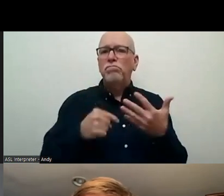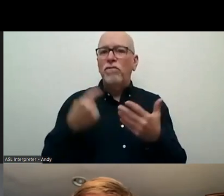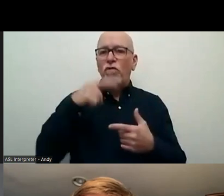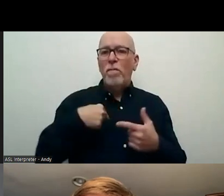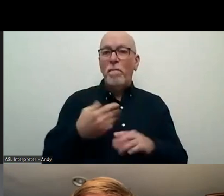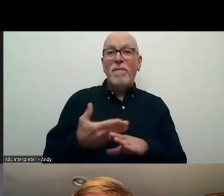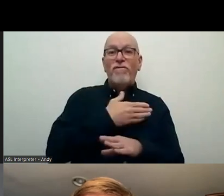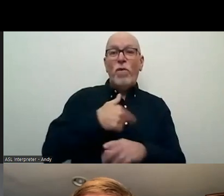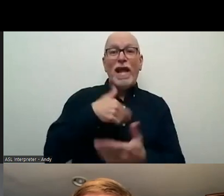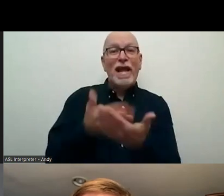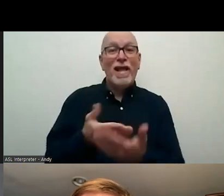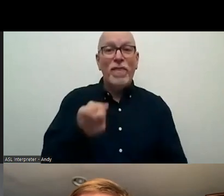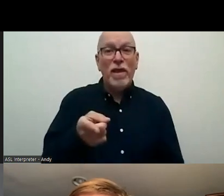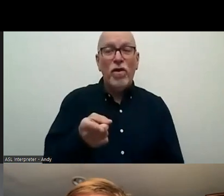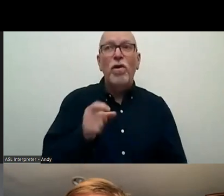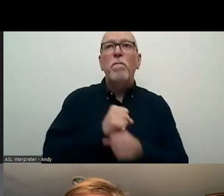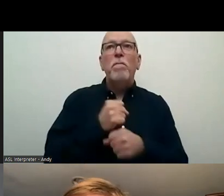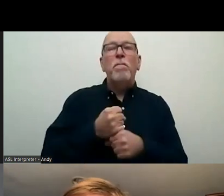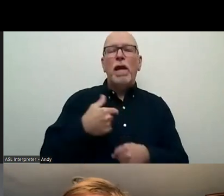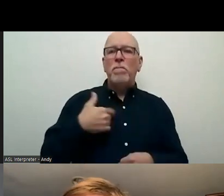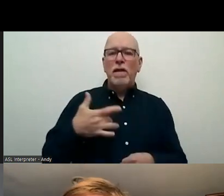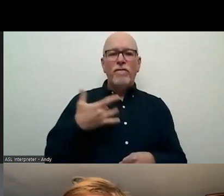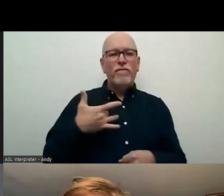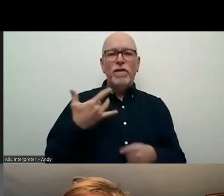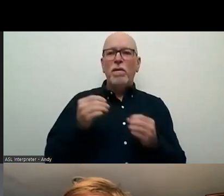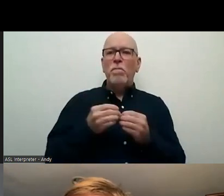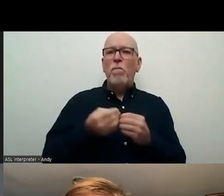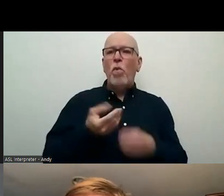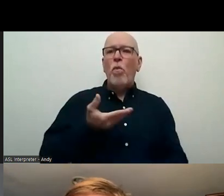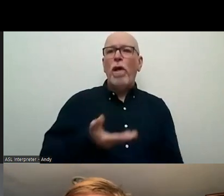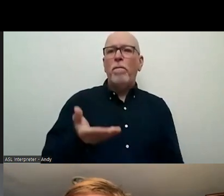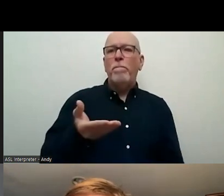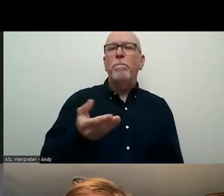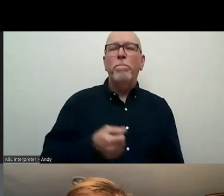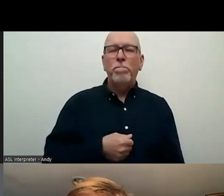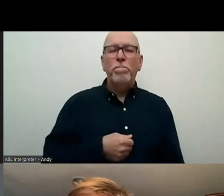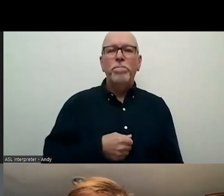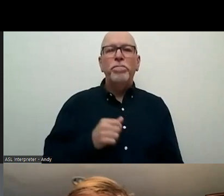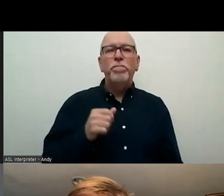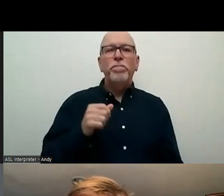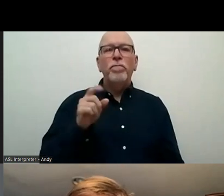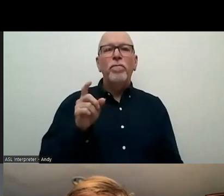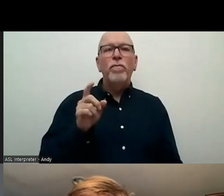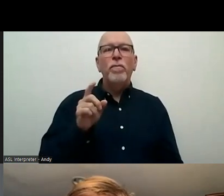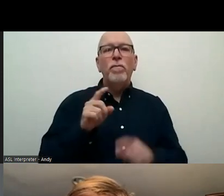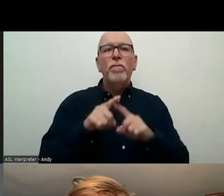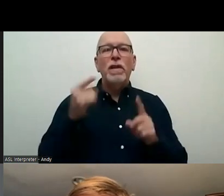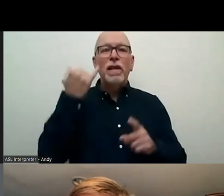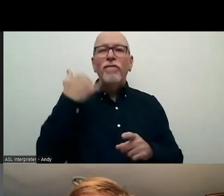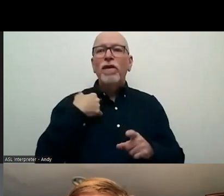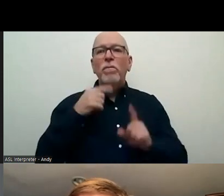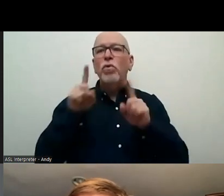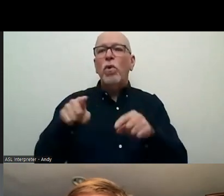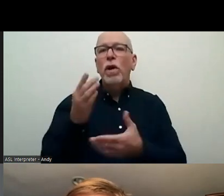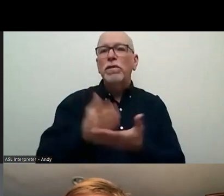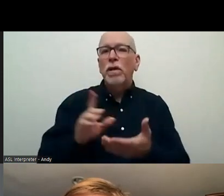even get there it makes me feel so much more welcome um whereas when i'm going somewhere